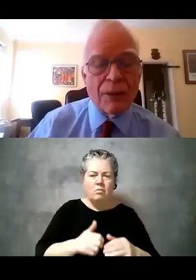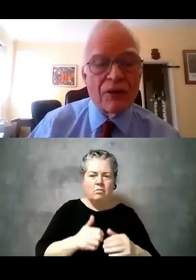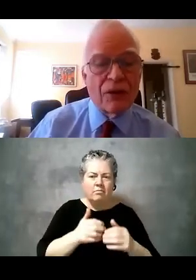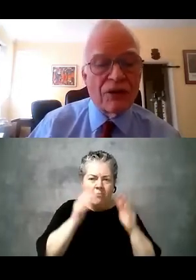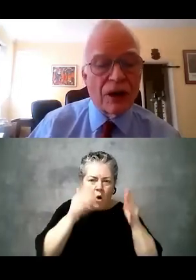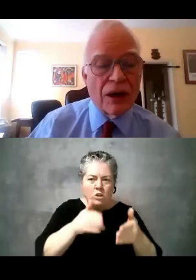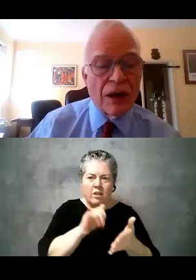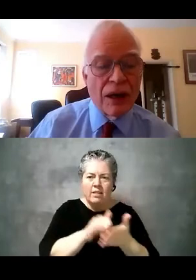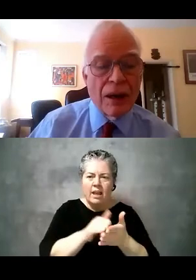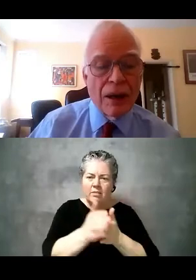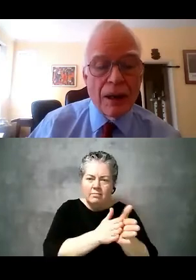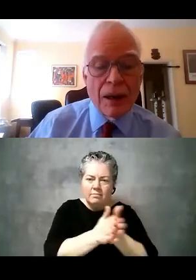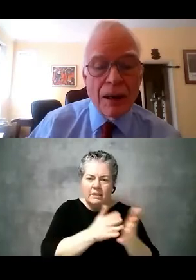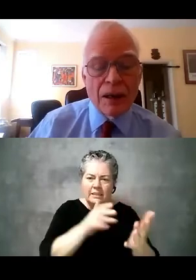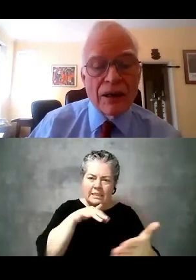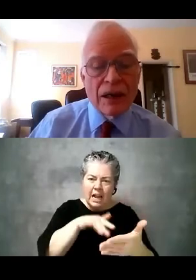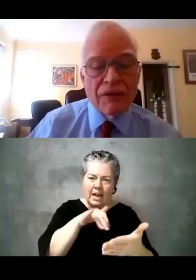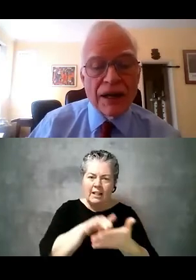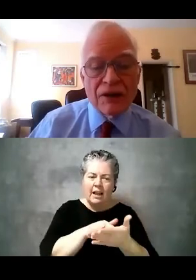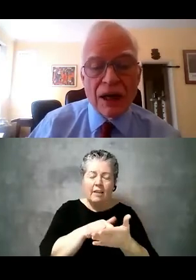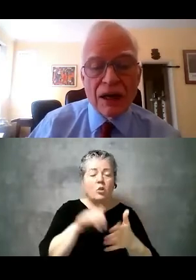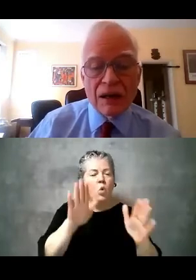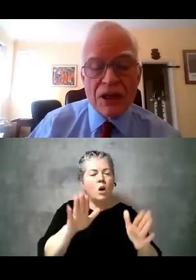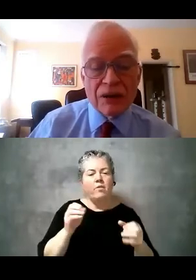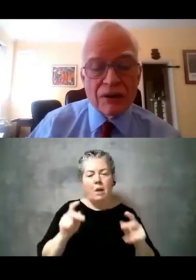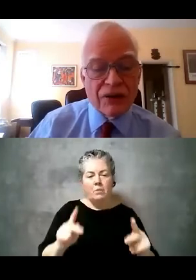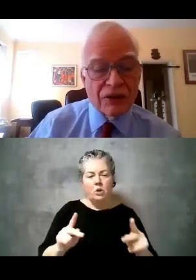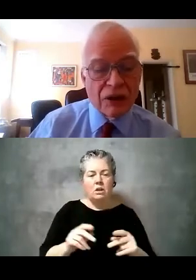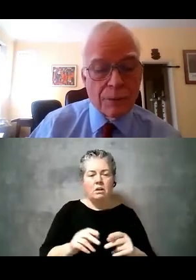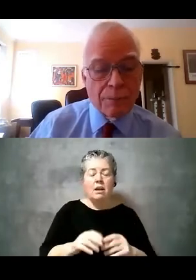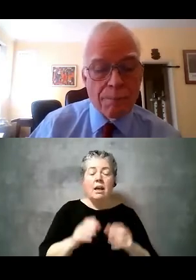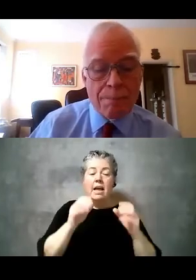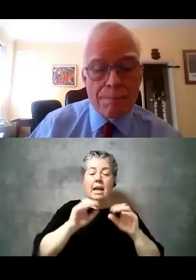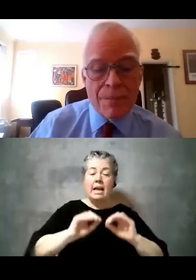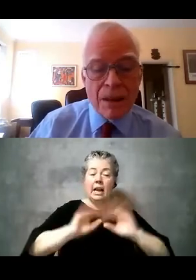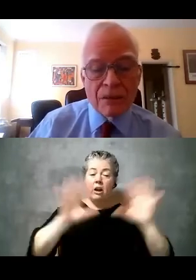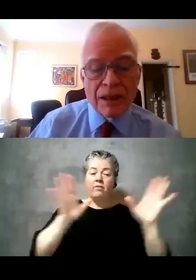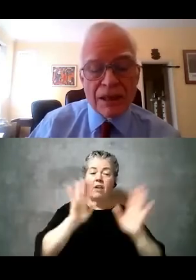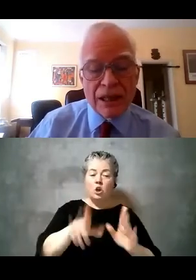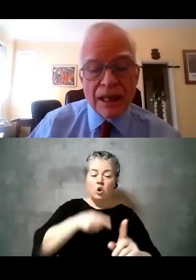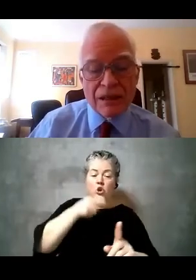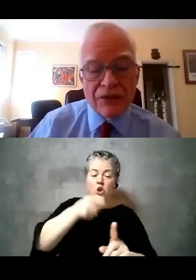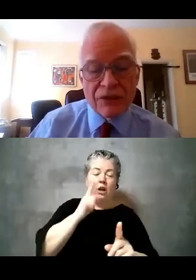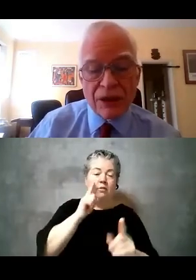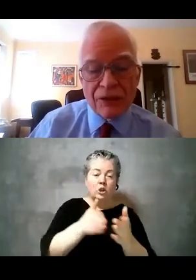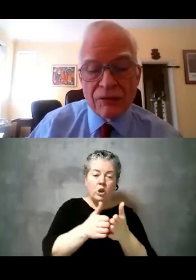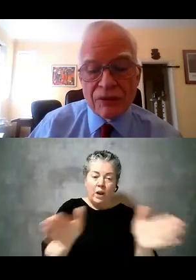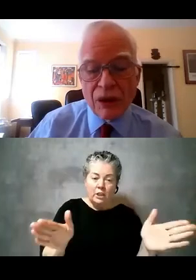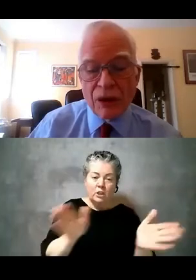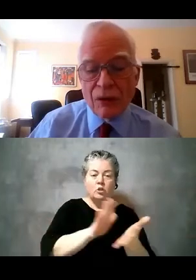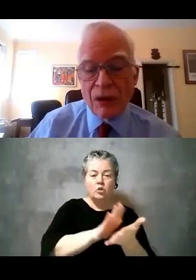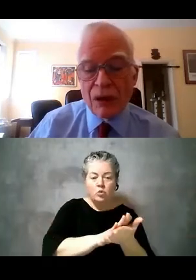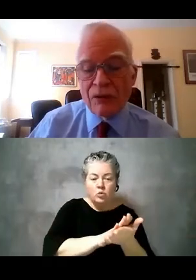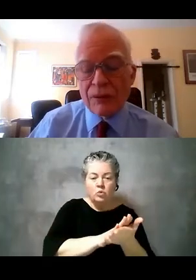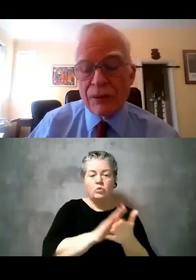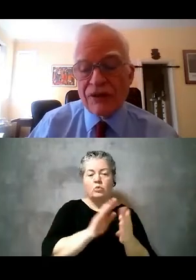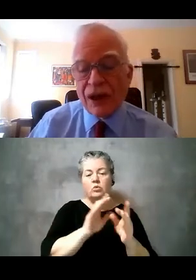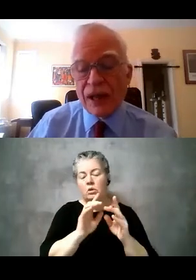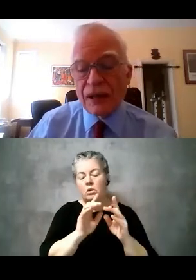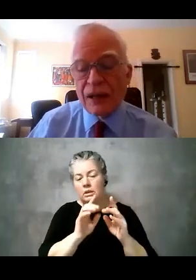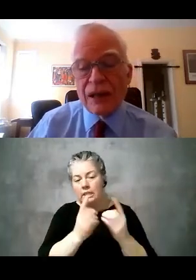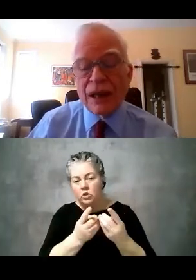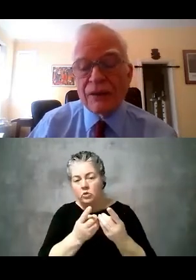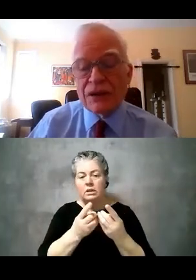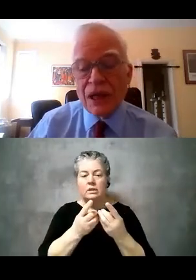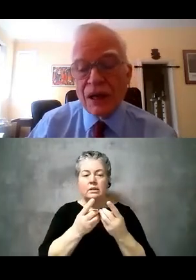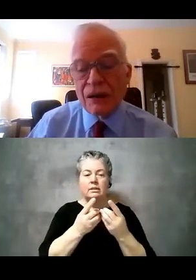Tremendous opportunities here. Clarify your target of generalization. Let the analysis method flow from the